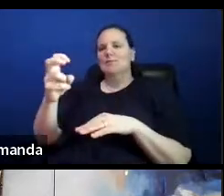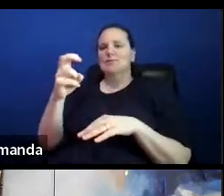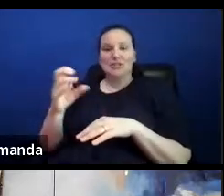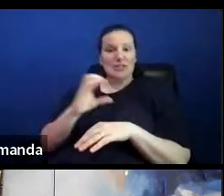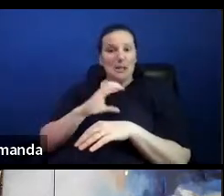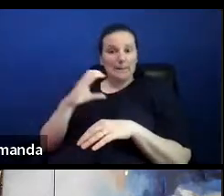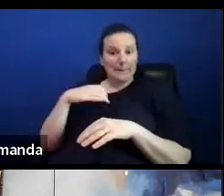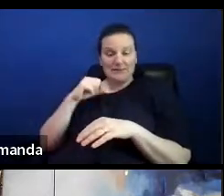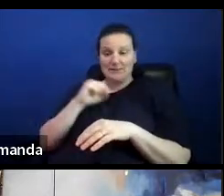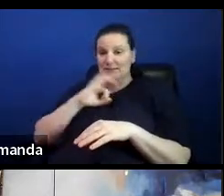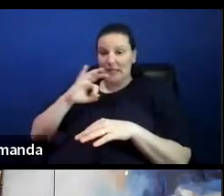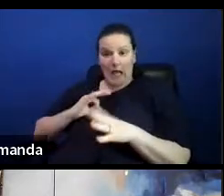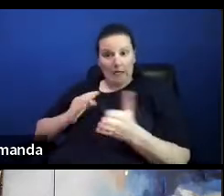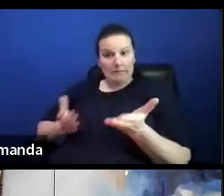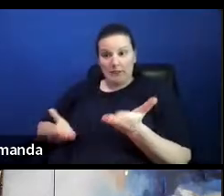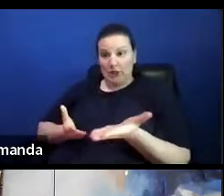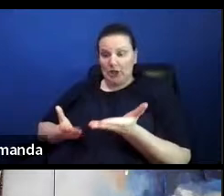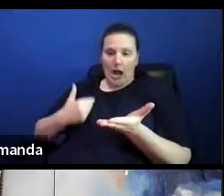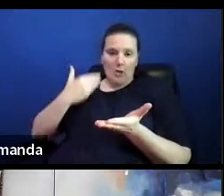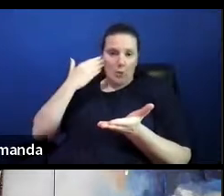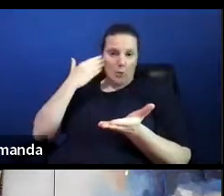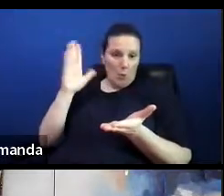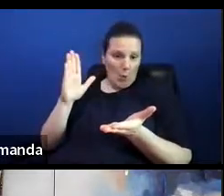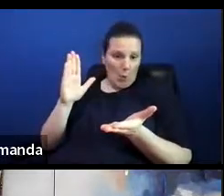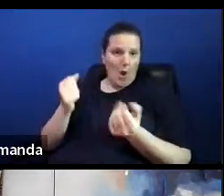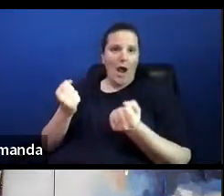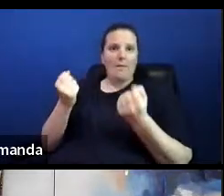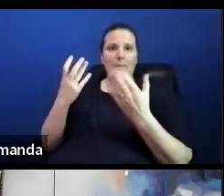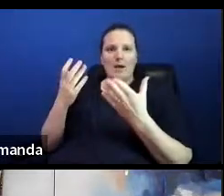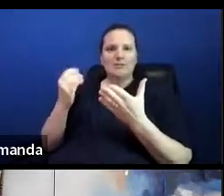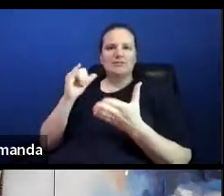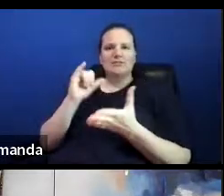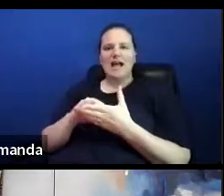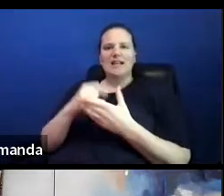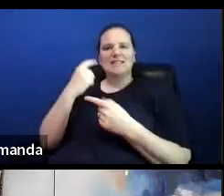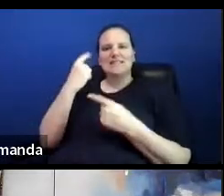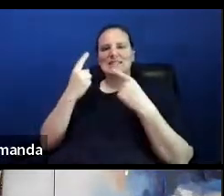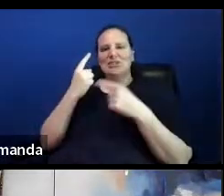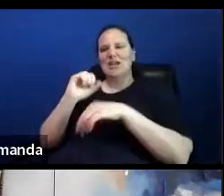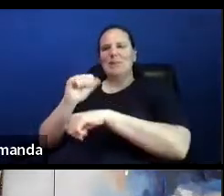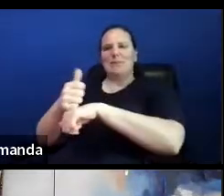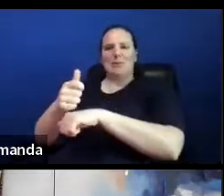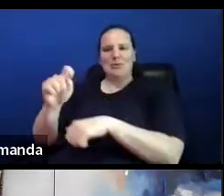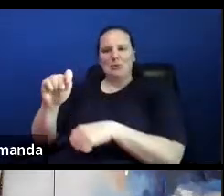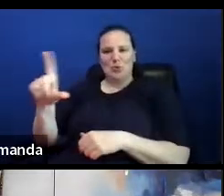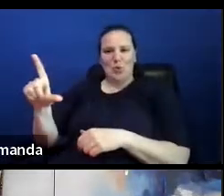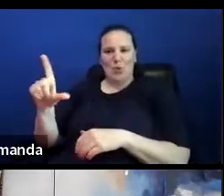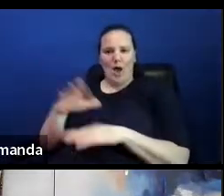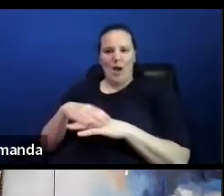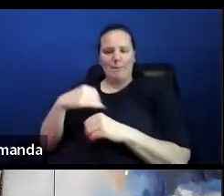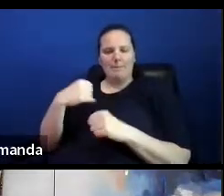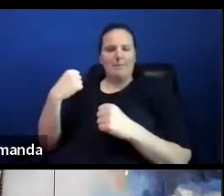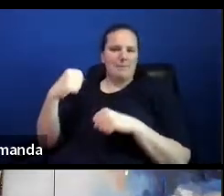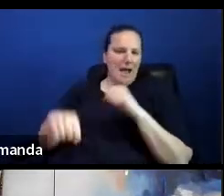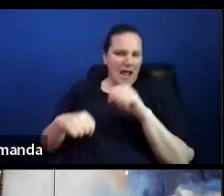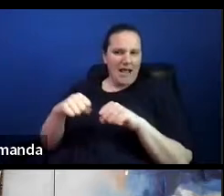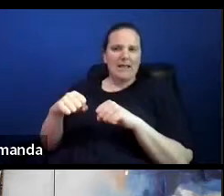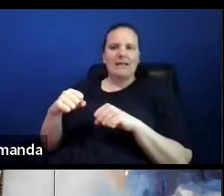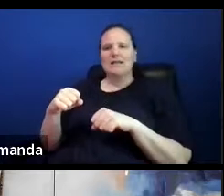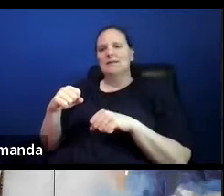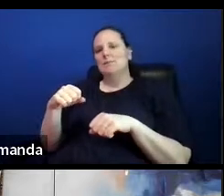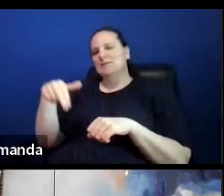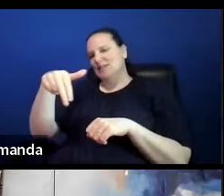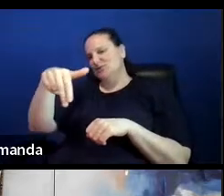staff is here. I don't know how much they've considered implementing a toll on bikes and pedestrians. They